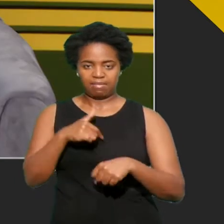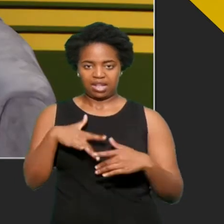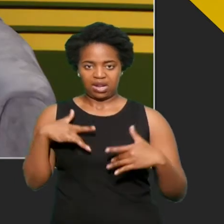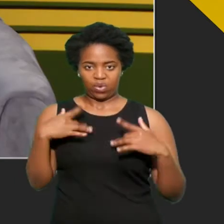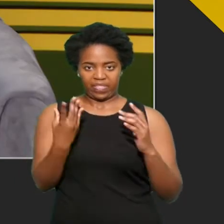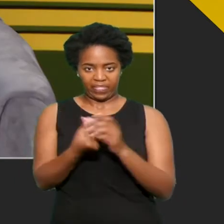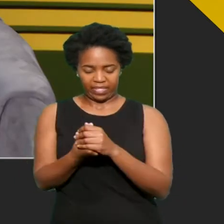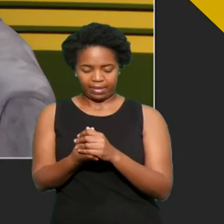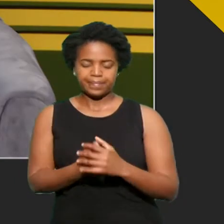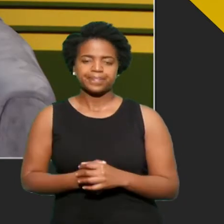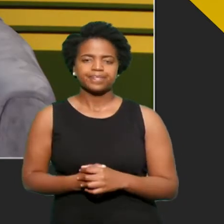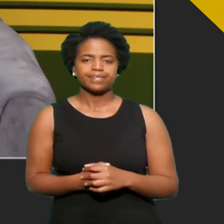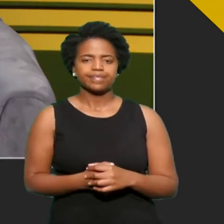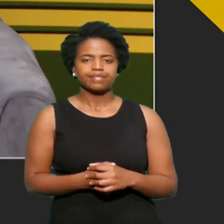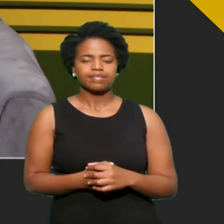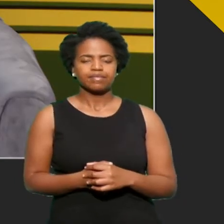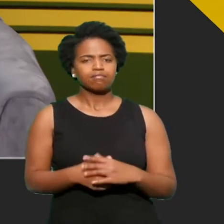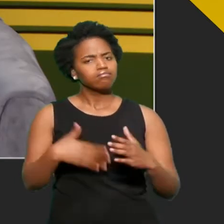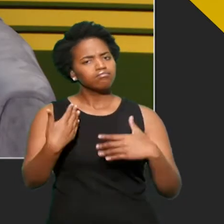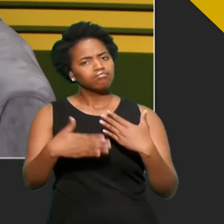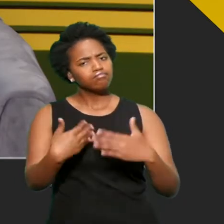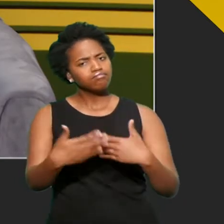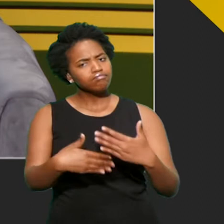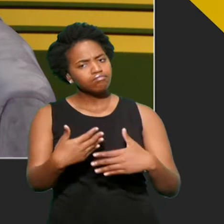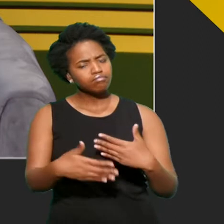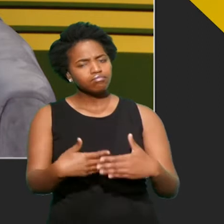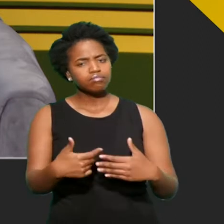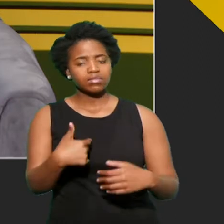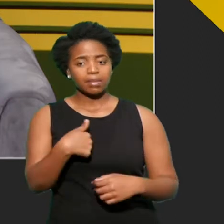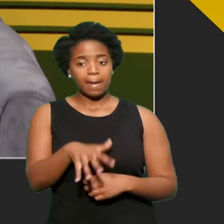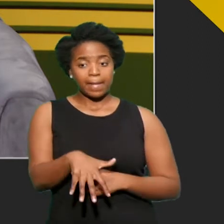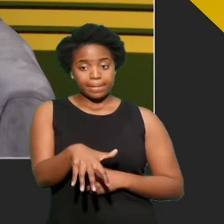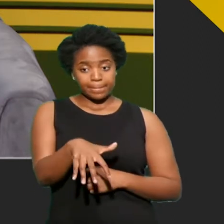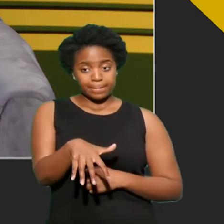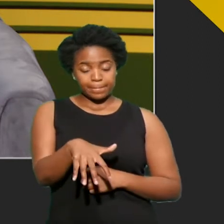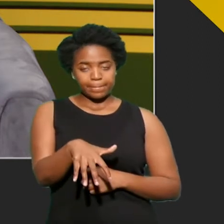And then kwaya sekuqhubeka, and then I got pregnant at once.